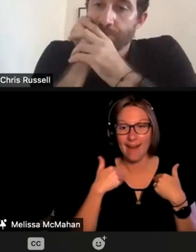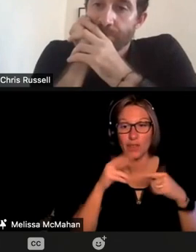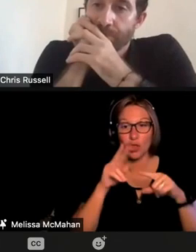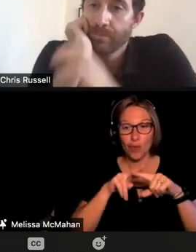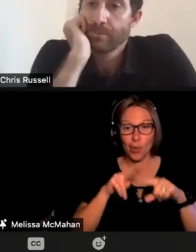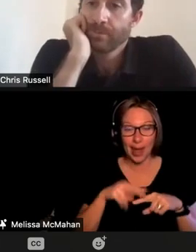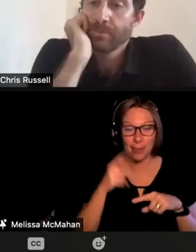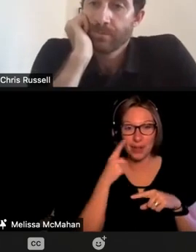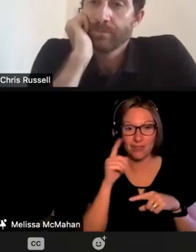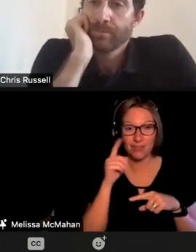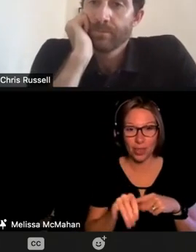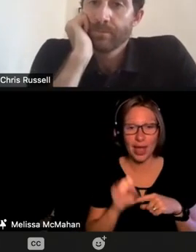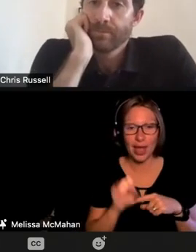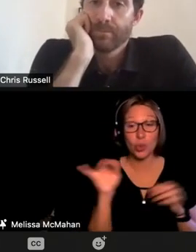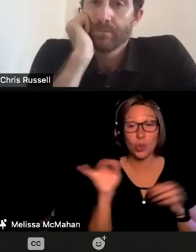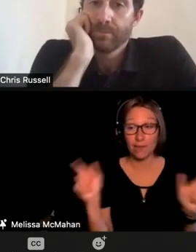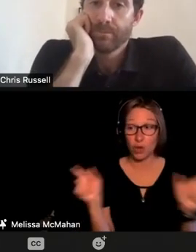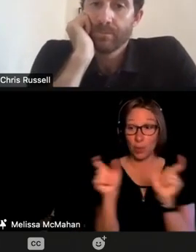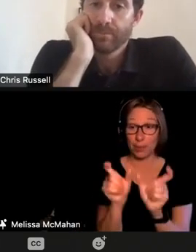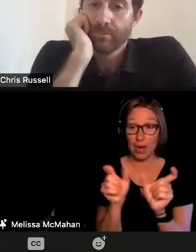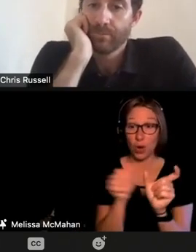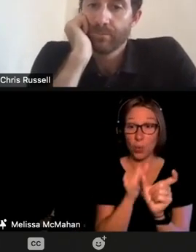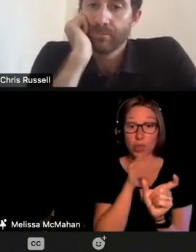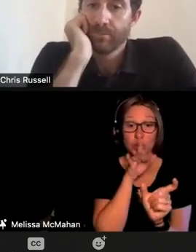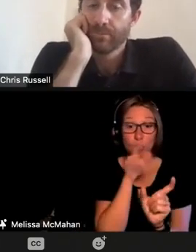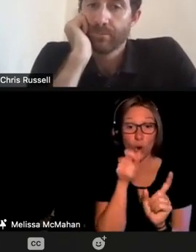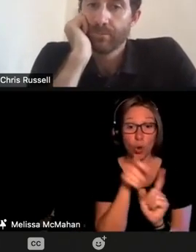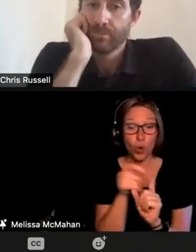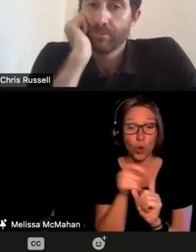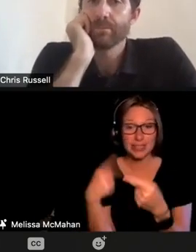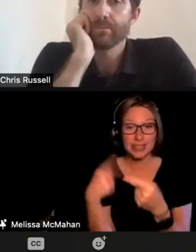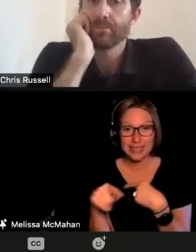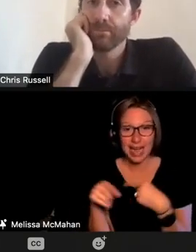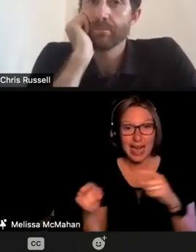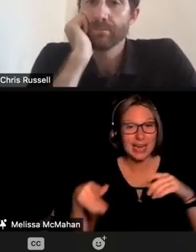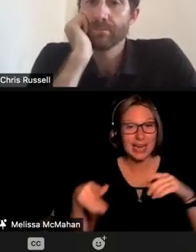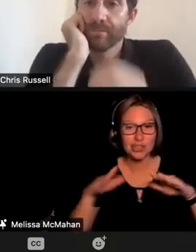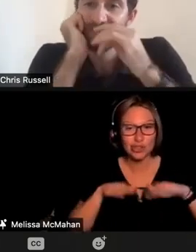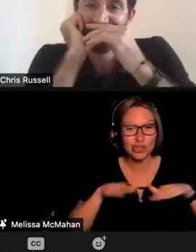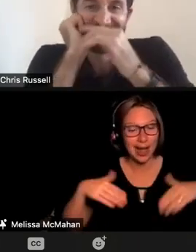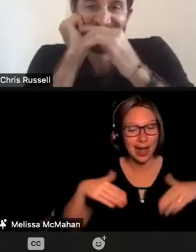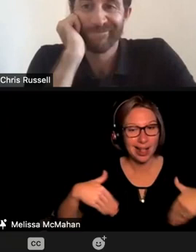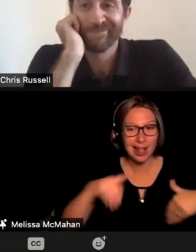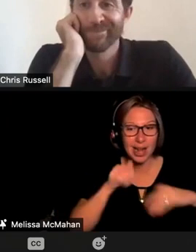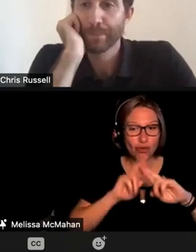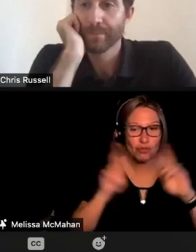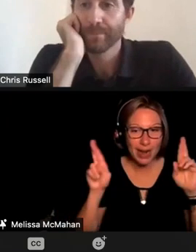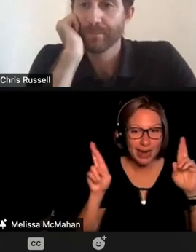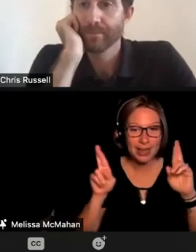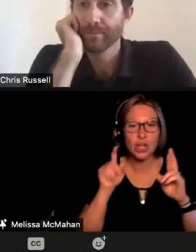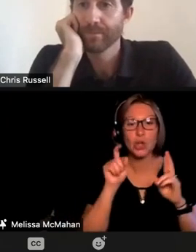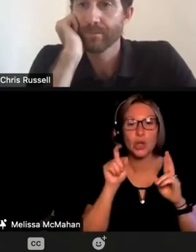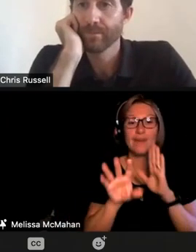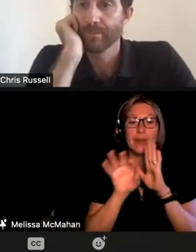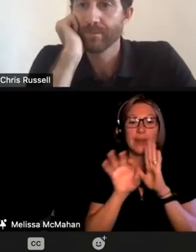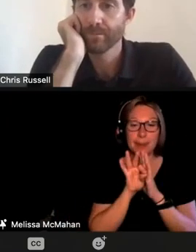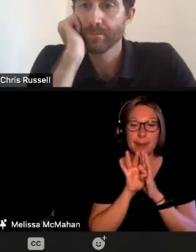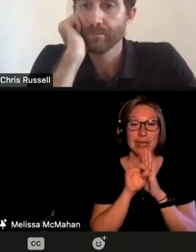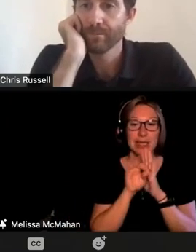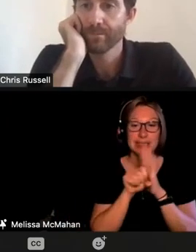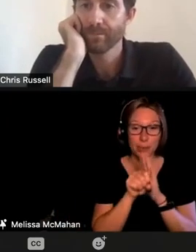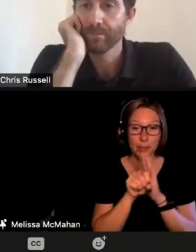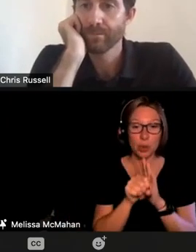with a spoken word or a sign, they're not there yet. We need to be choosing symbols or objects that are